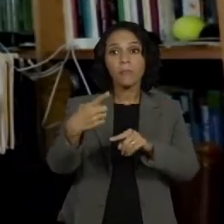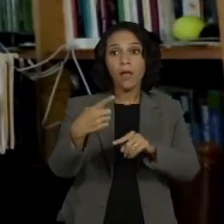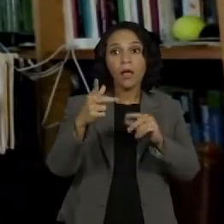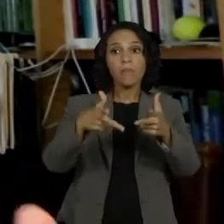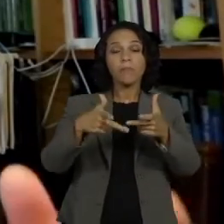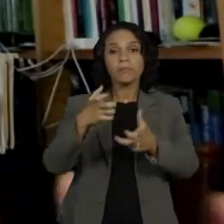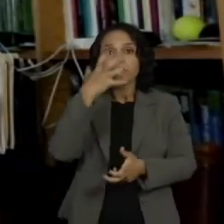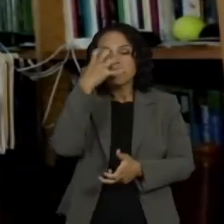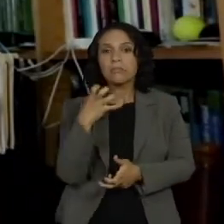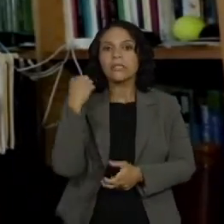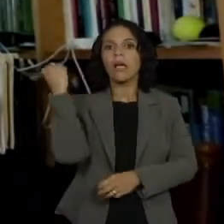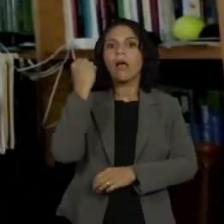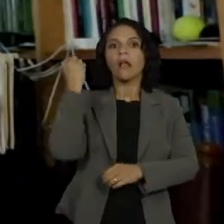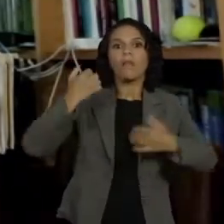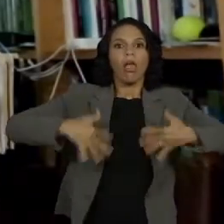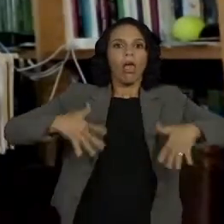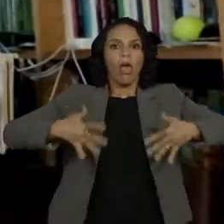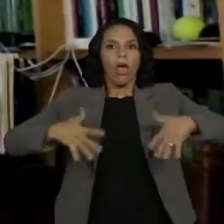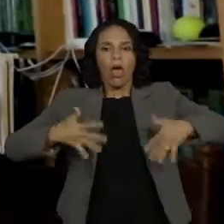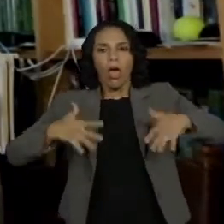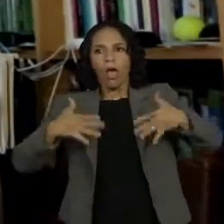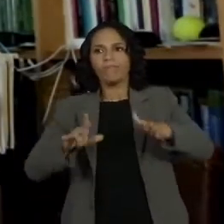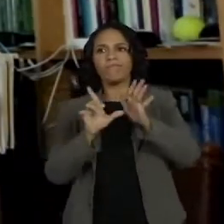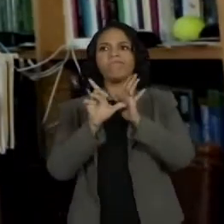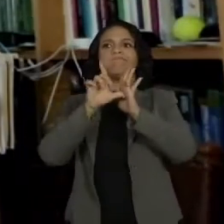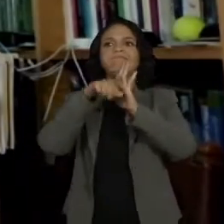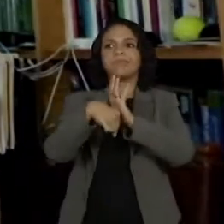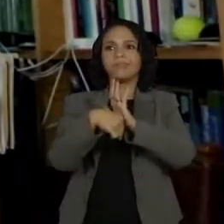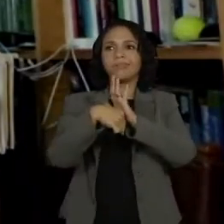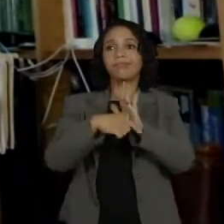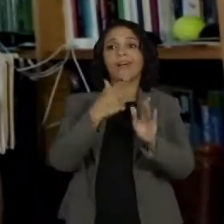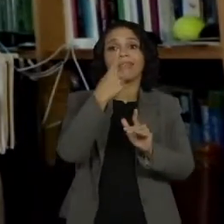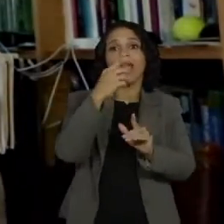now, 9-10 months later, we have